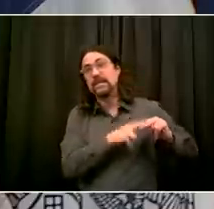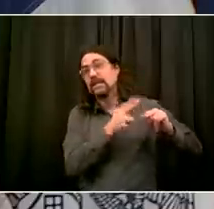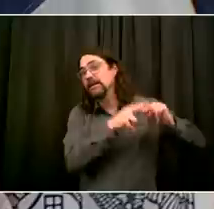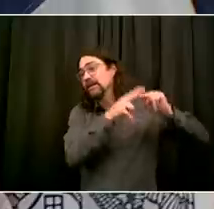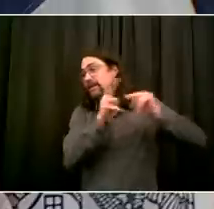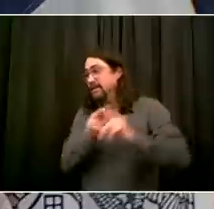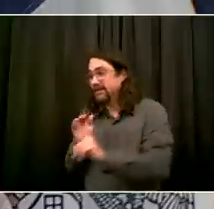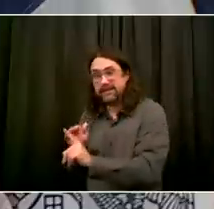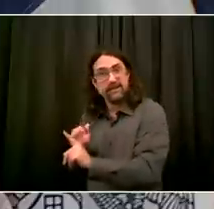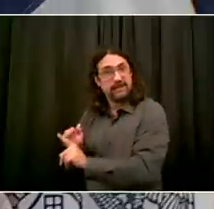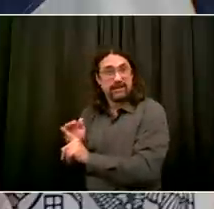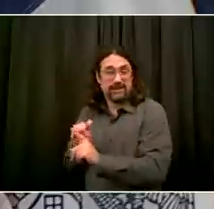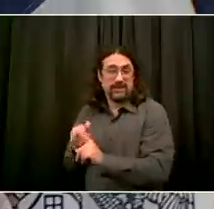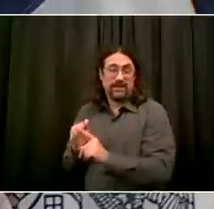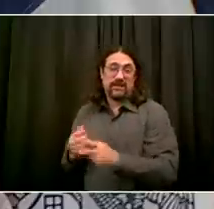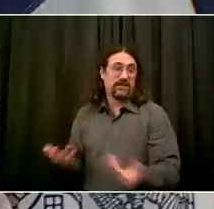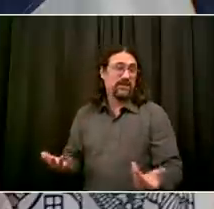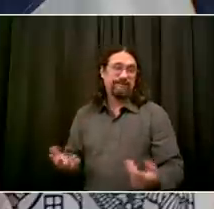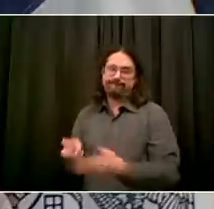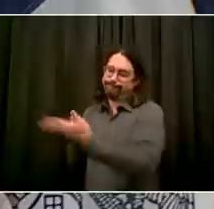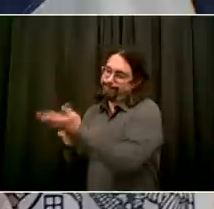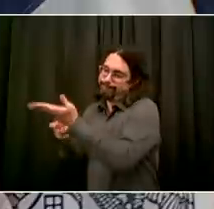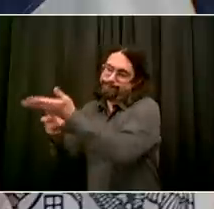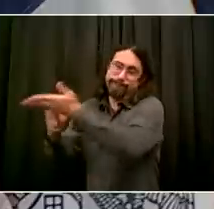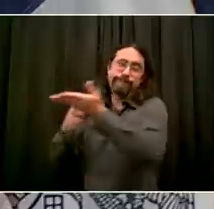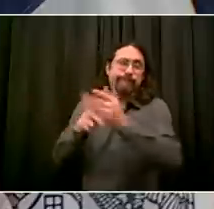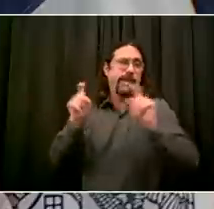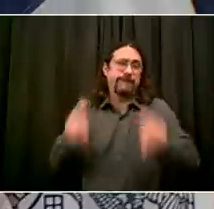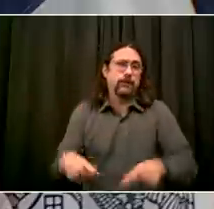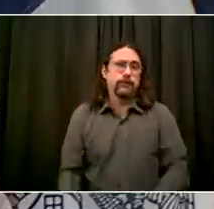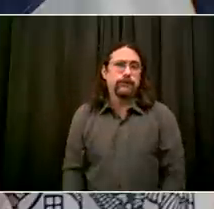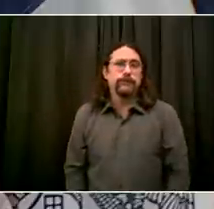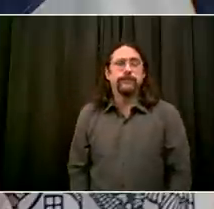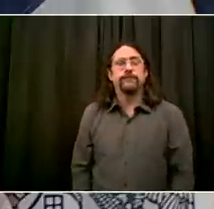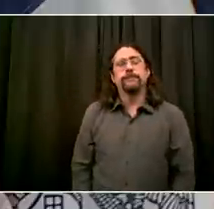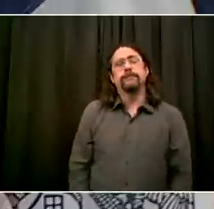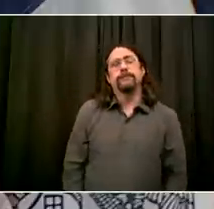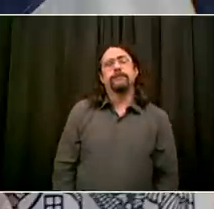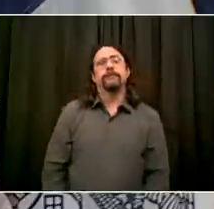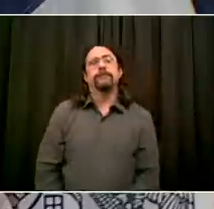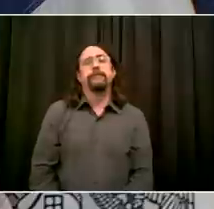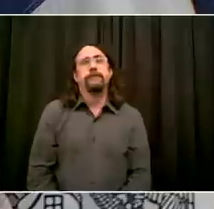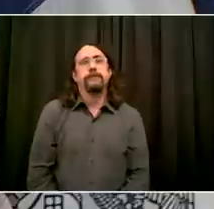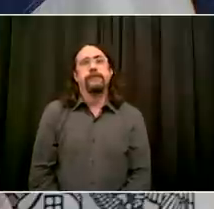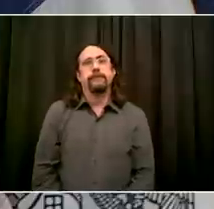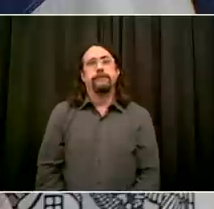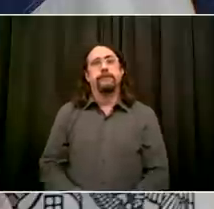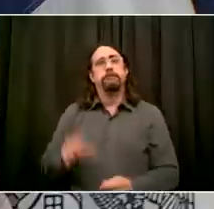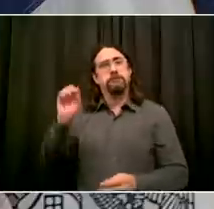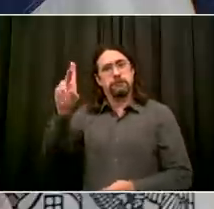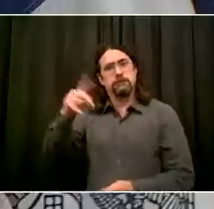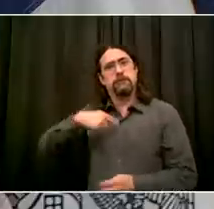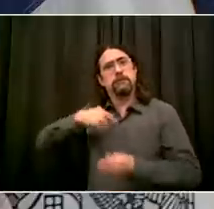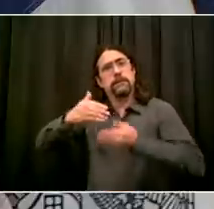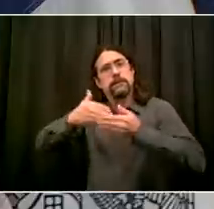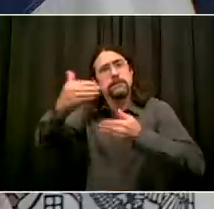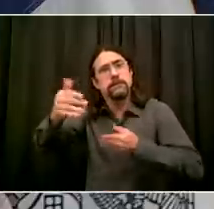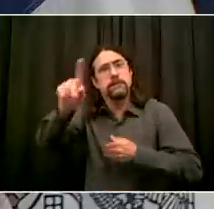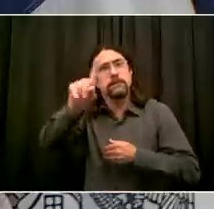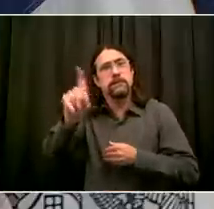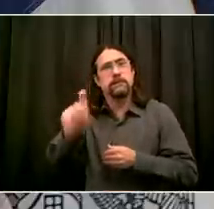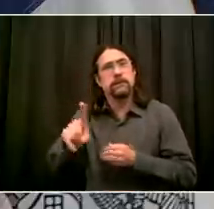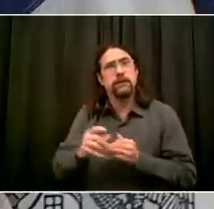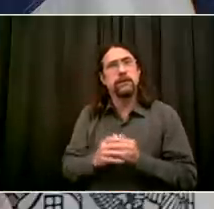Mayor, have you found in any of those 9 zip codes to be any more challenging when it comes to enforcement for any of your